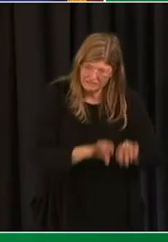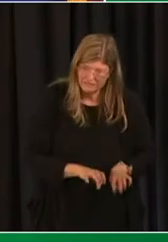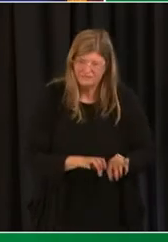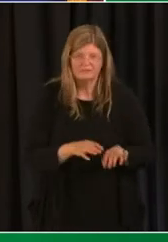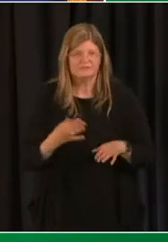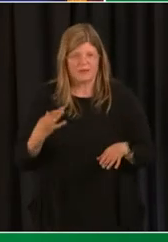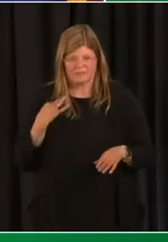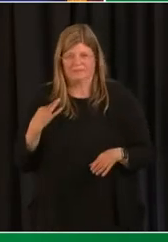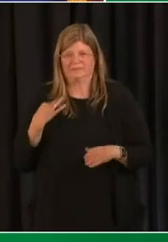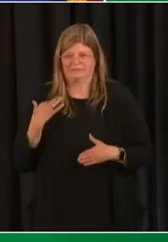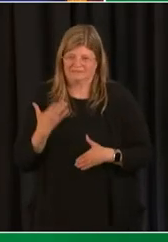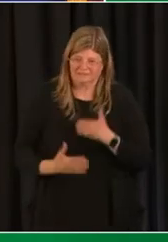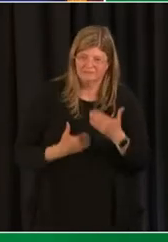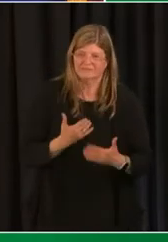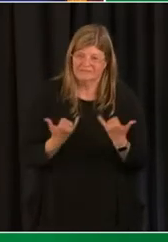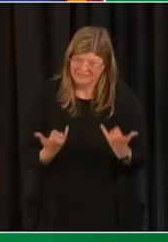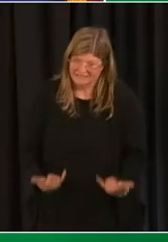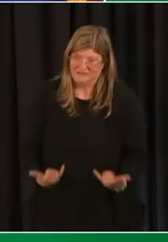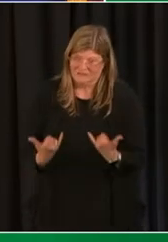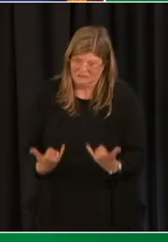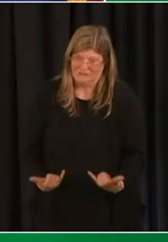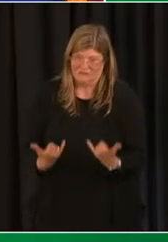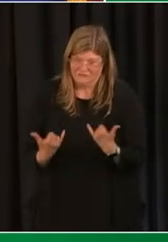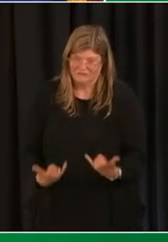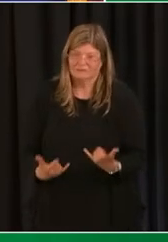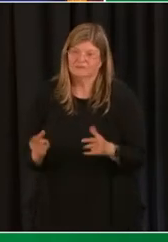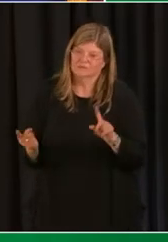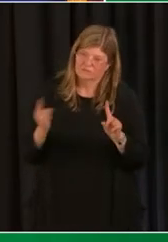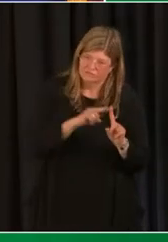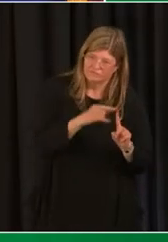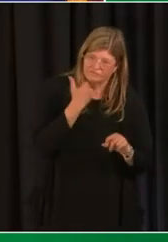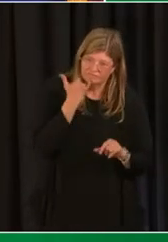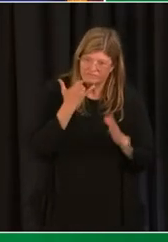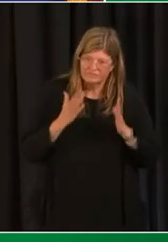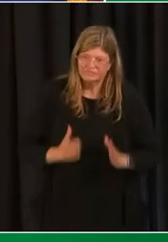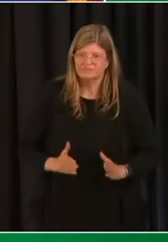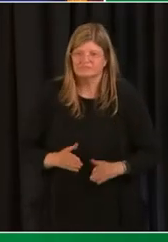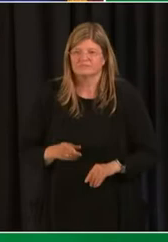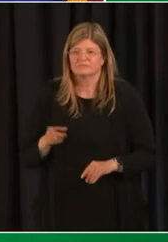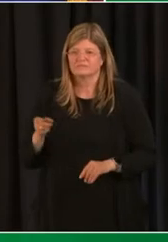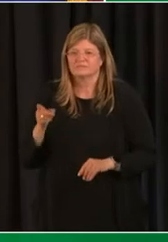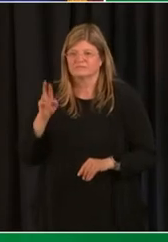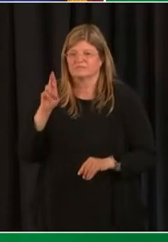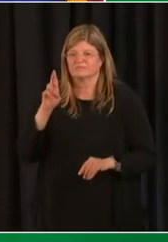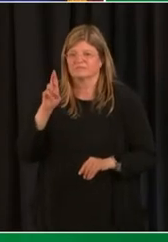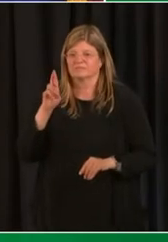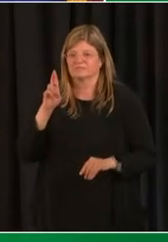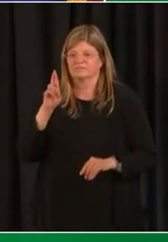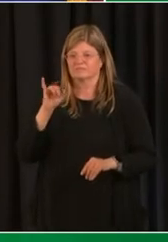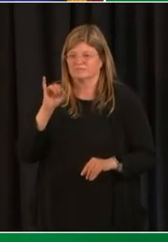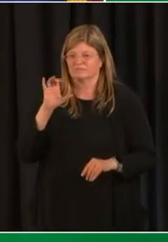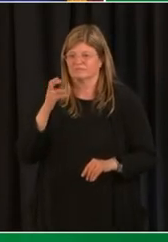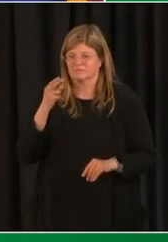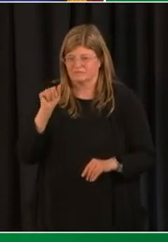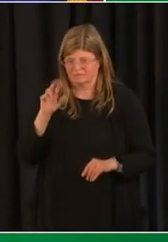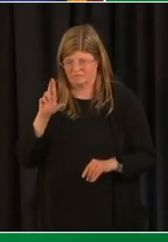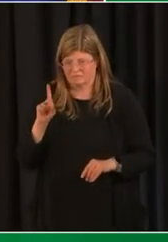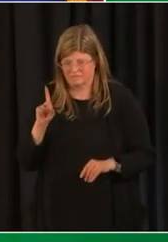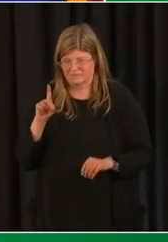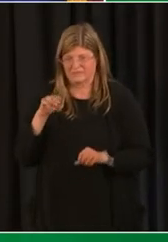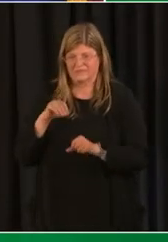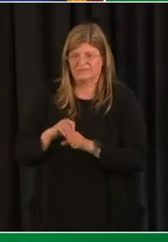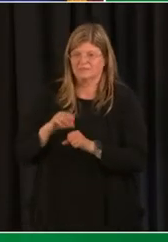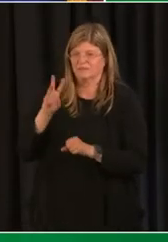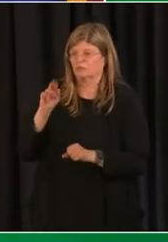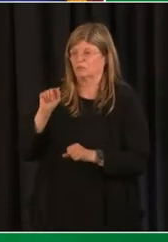rolling. So with that, I want to go to our caller who's on the line, which is Richard in Ward 6. So I'm going to